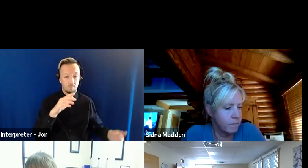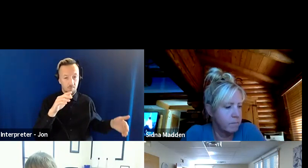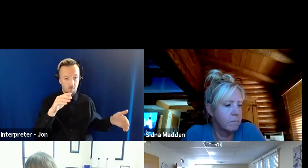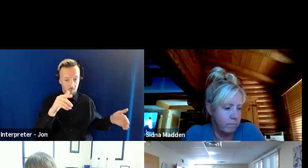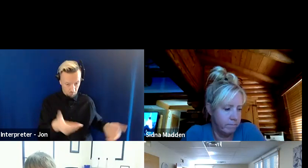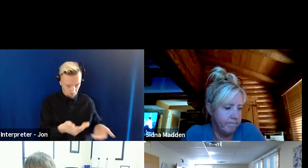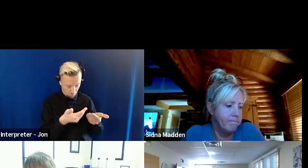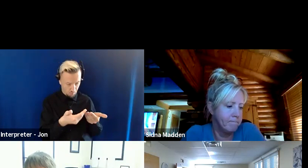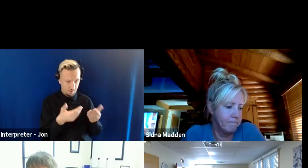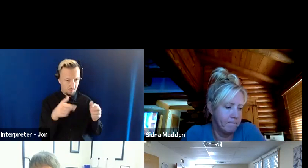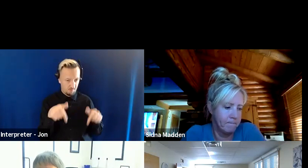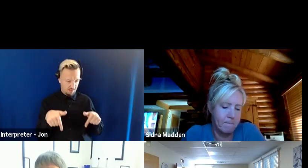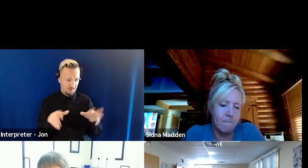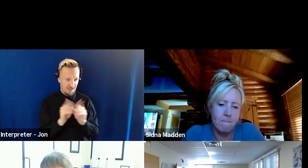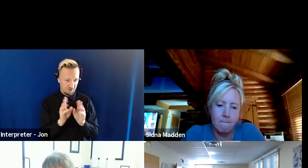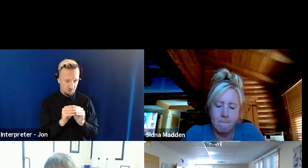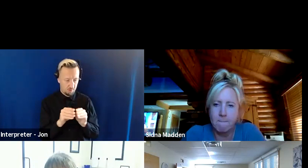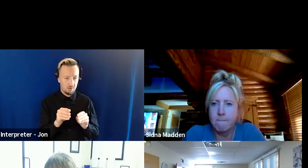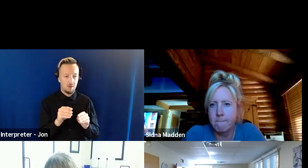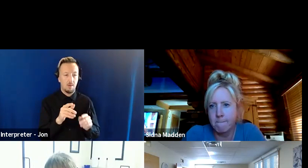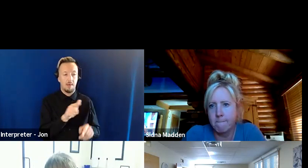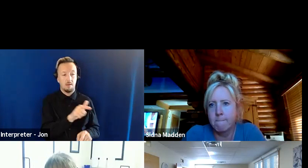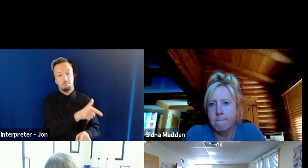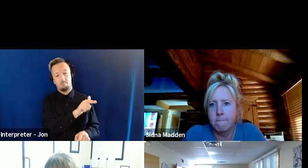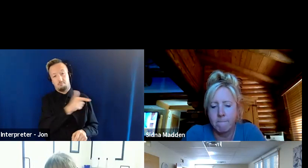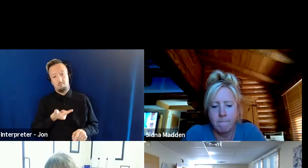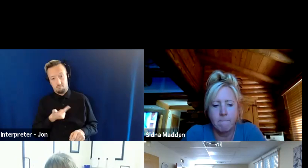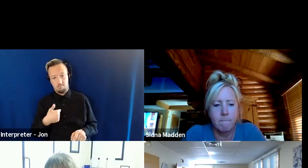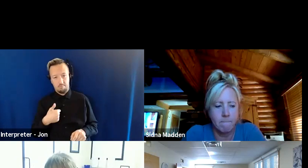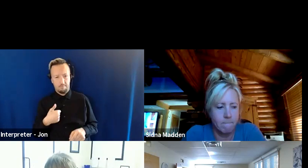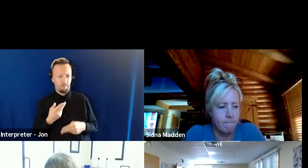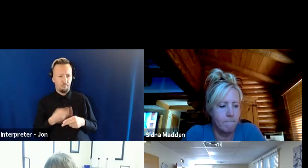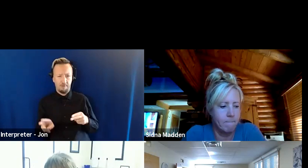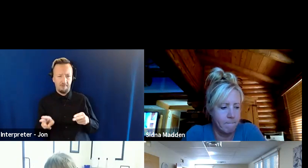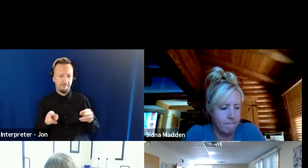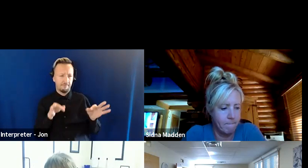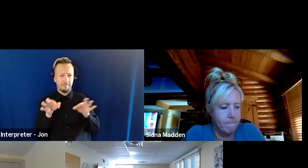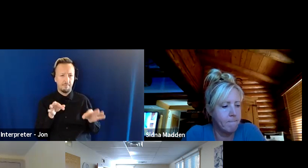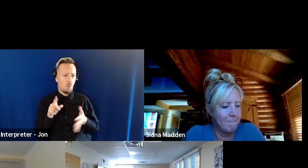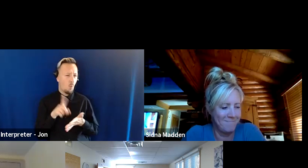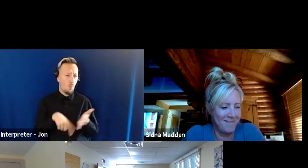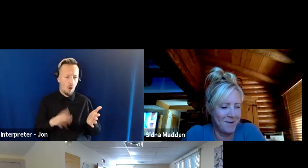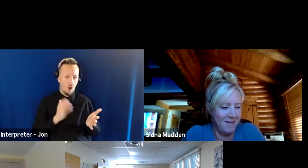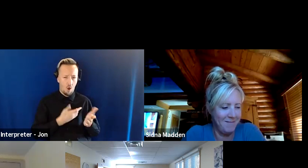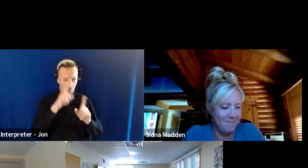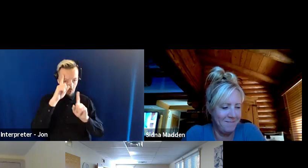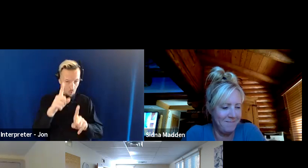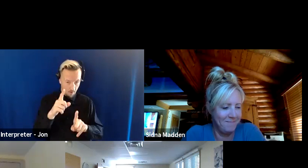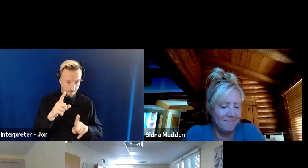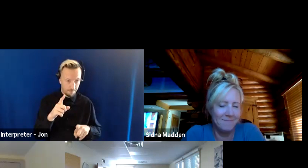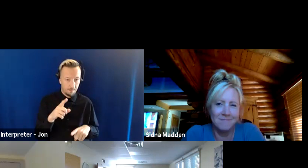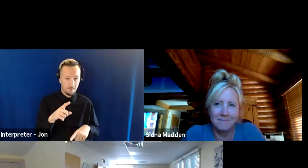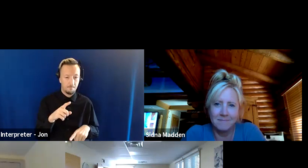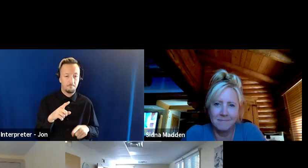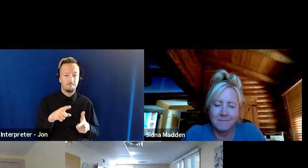I understand it, and then send it over to me. I'm going to give a really brief overview of what we're hoping to accomplish. Okay. And